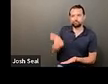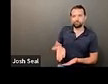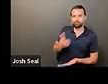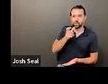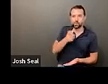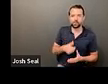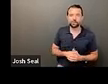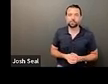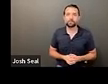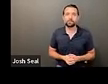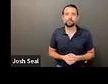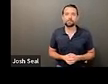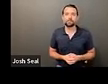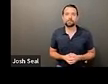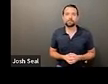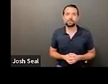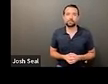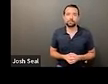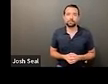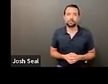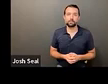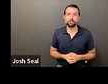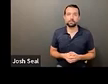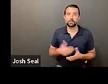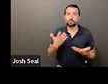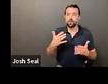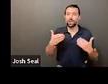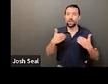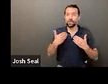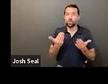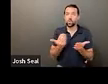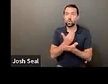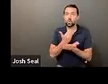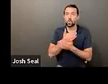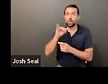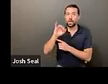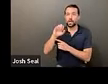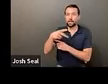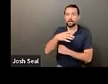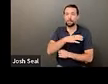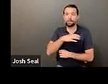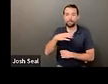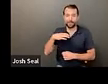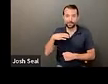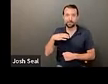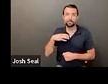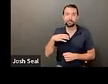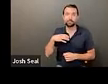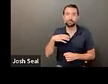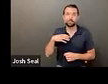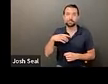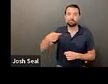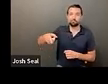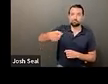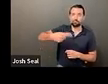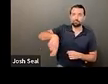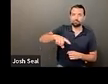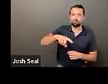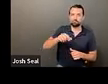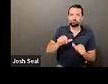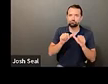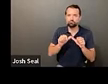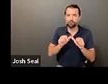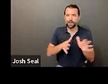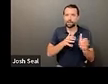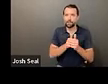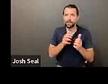currently an updated IEP committee, and we are working to update the procedural manual. So once that